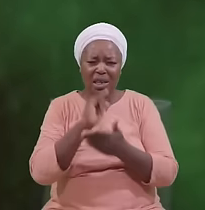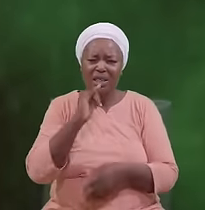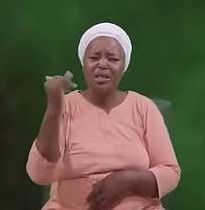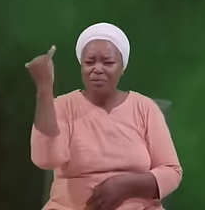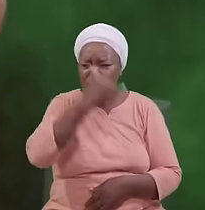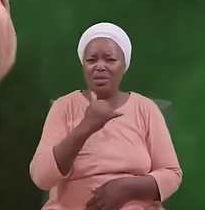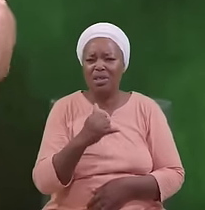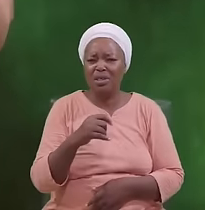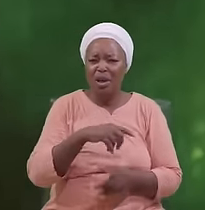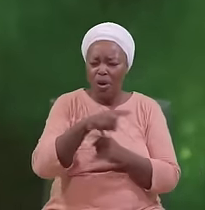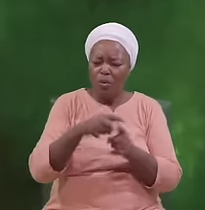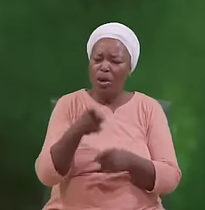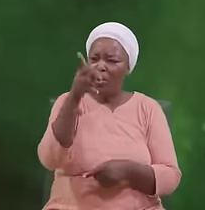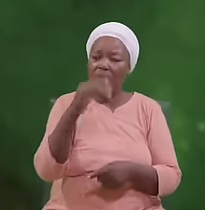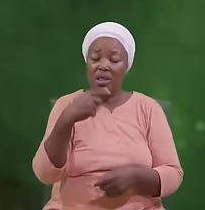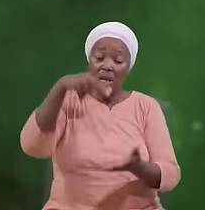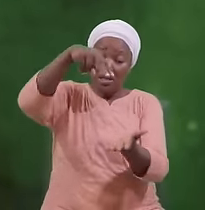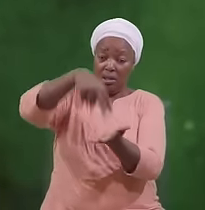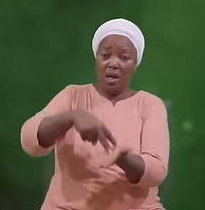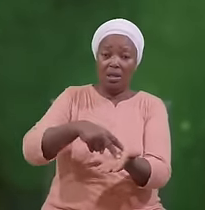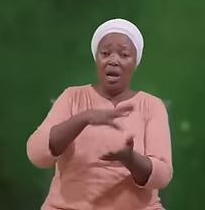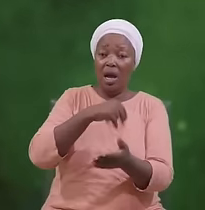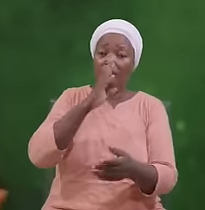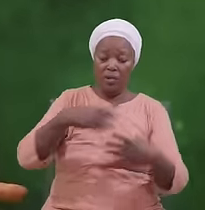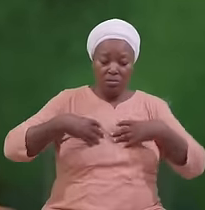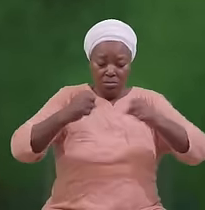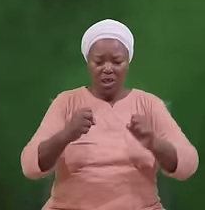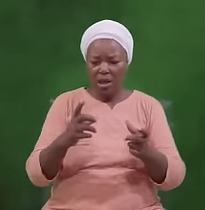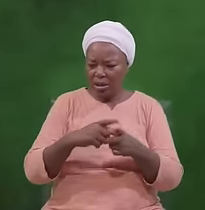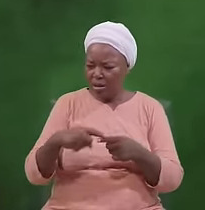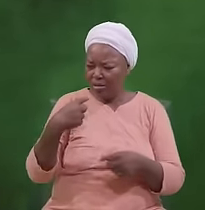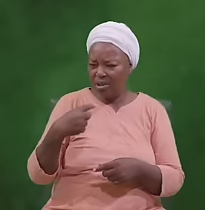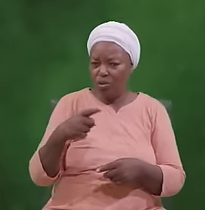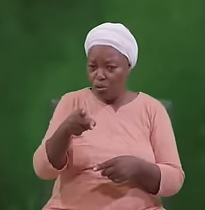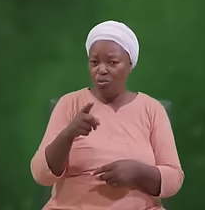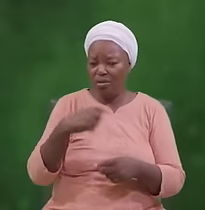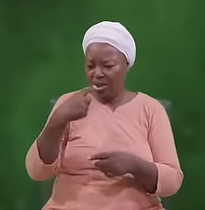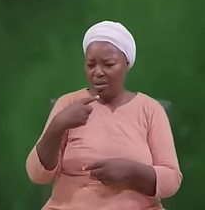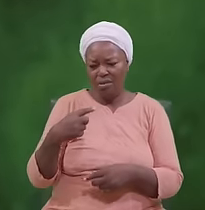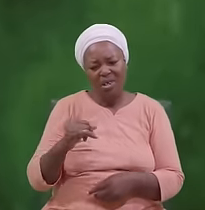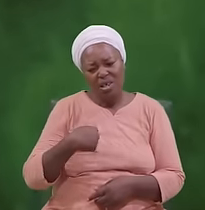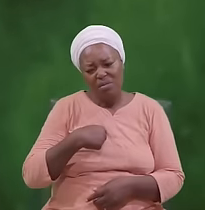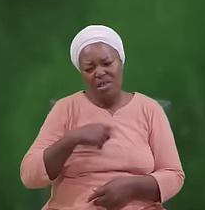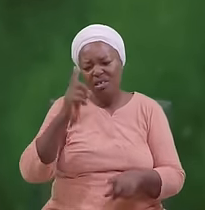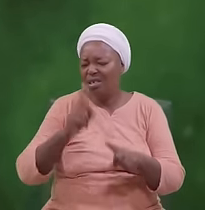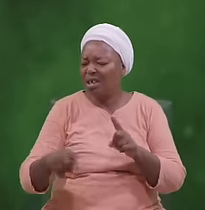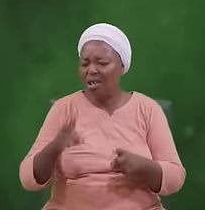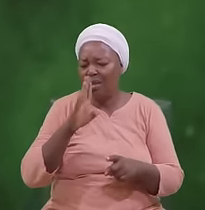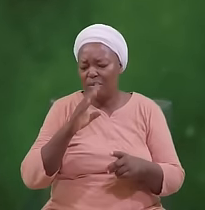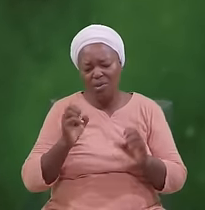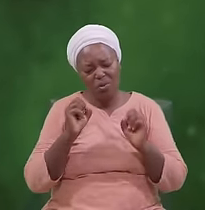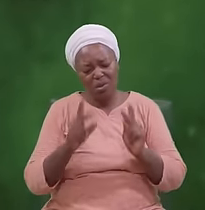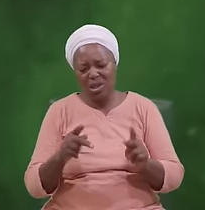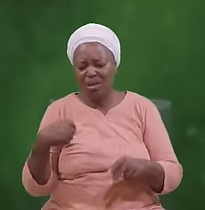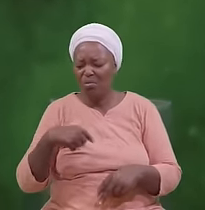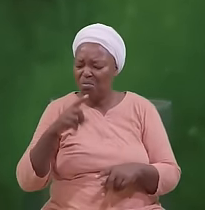When God says, stand and be made whole, and then you say, I cannot get well, that's a